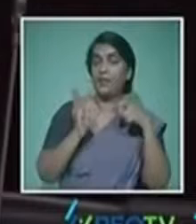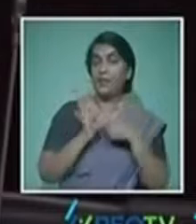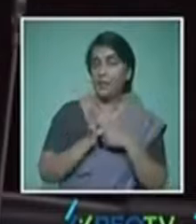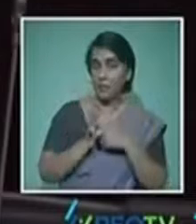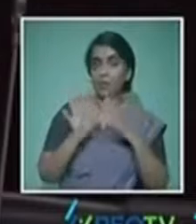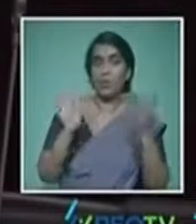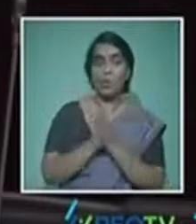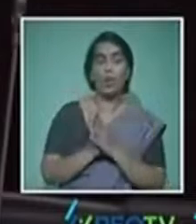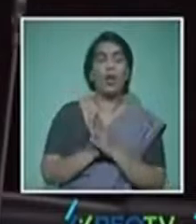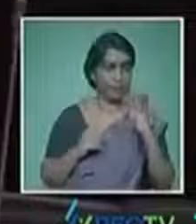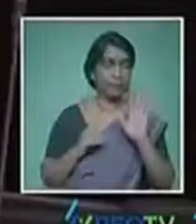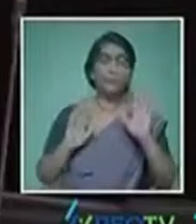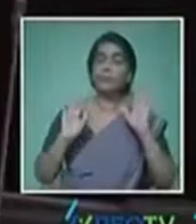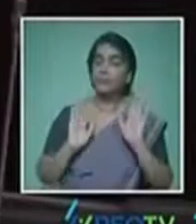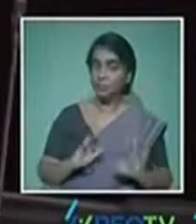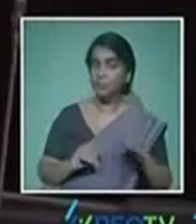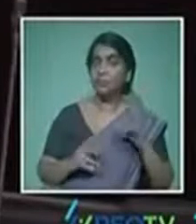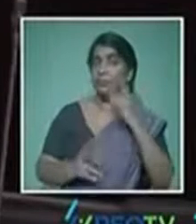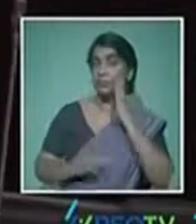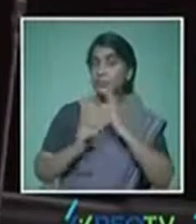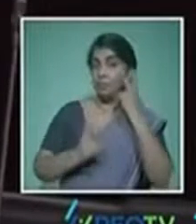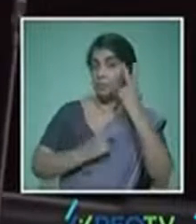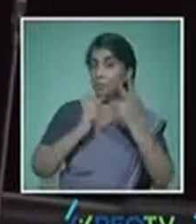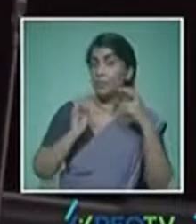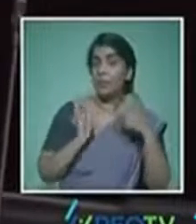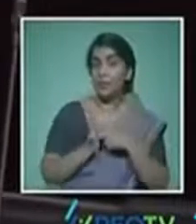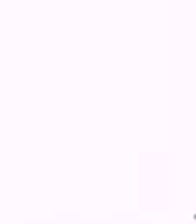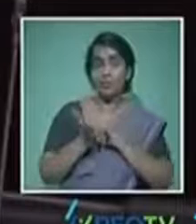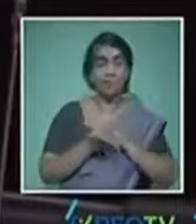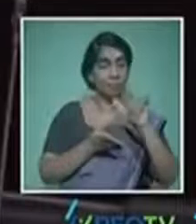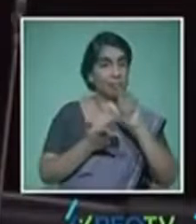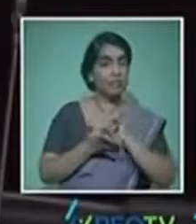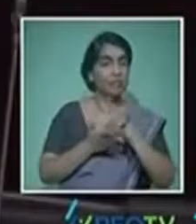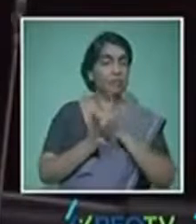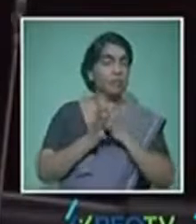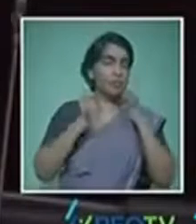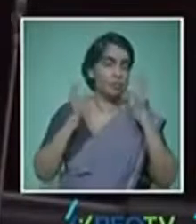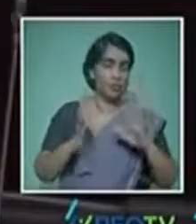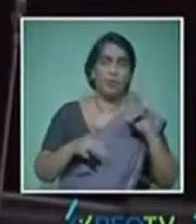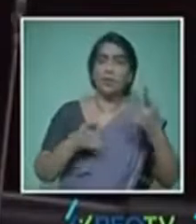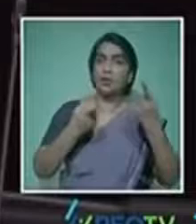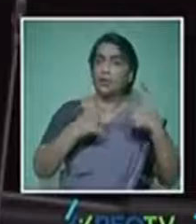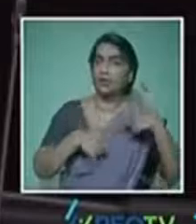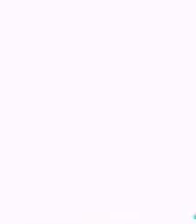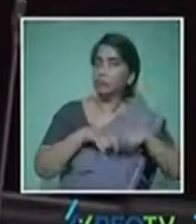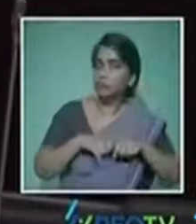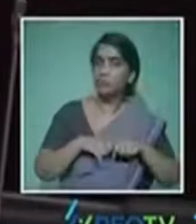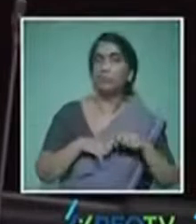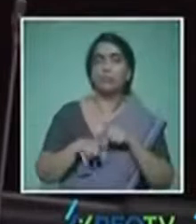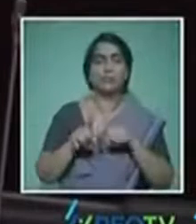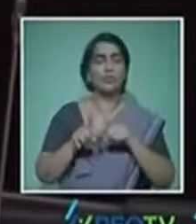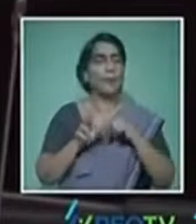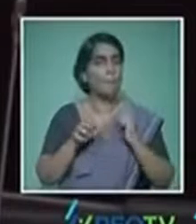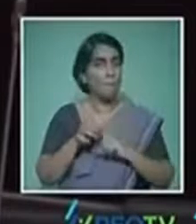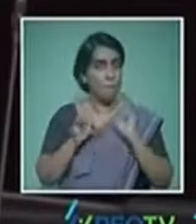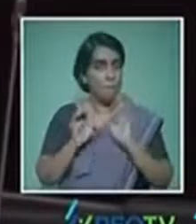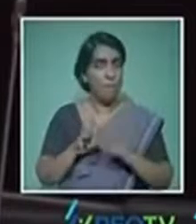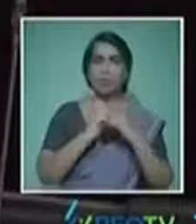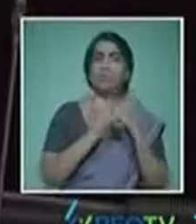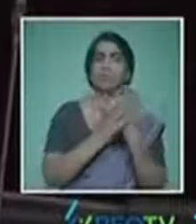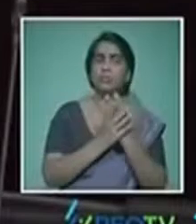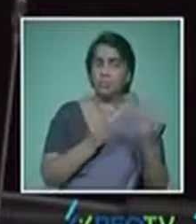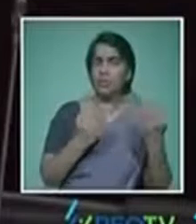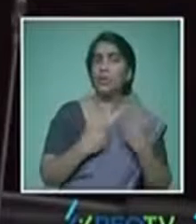is growing concern over the rise in numbers using visit visa for employment purposes. He added that legal action was instituted on